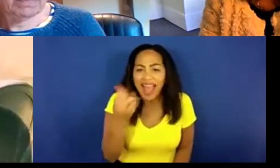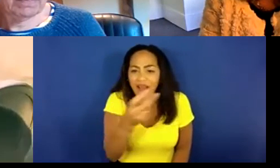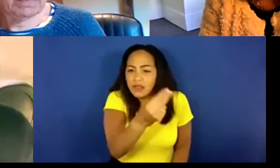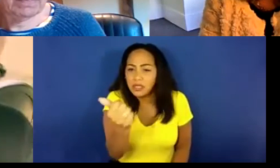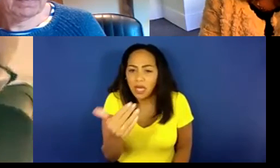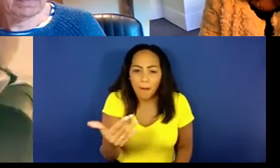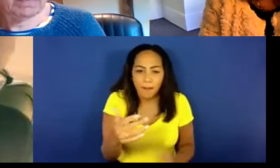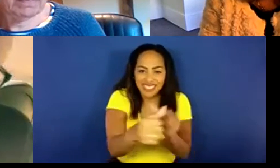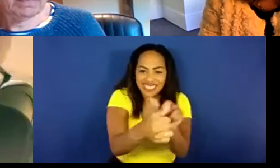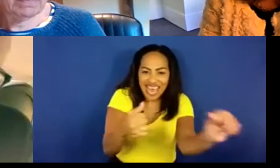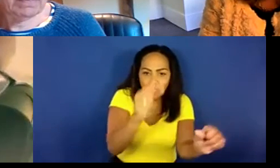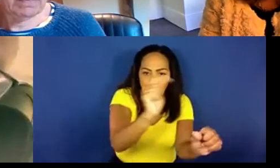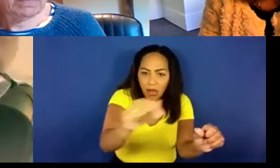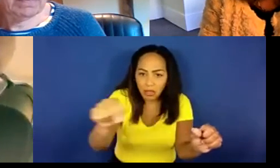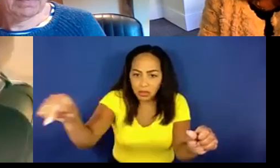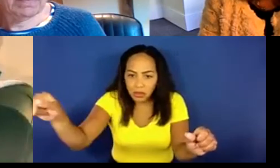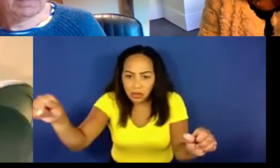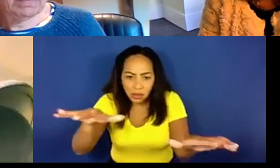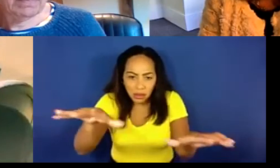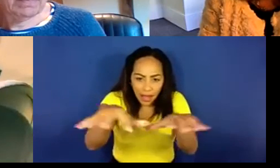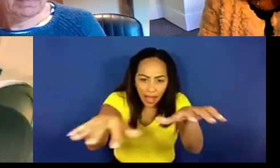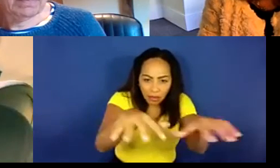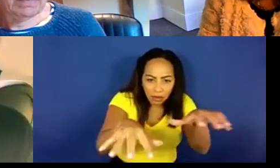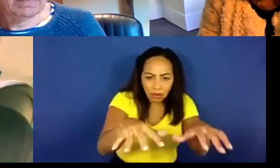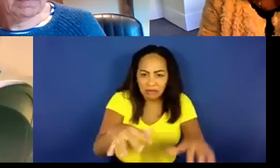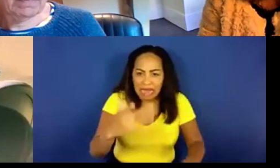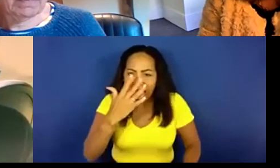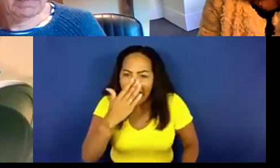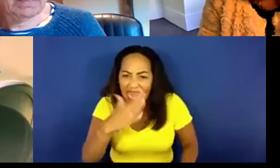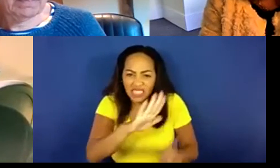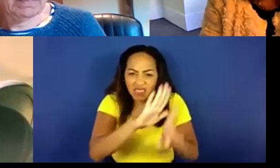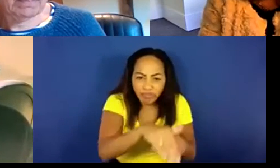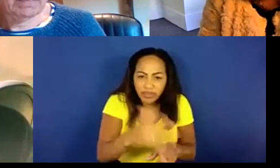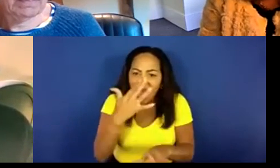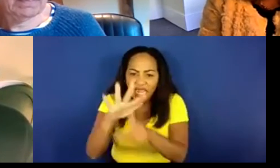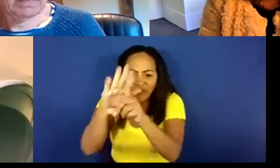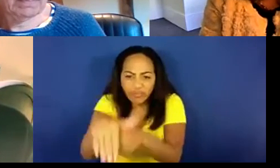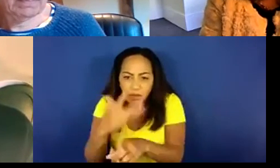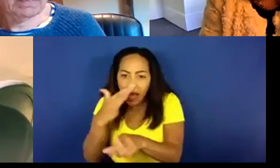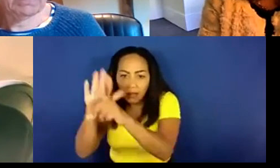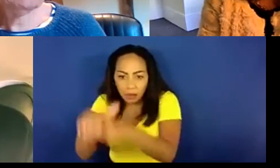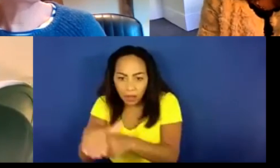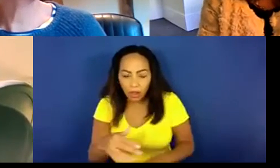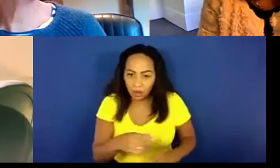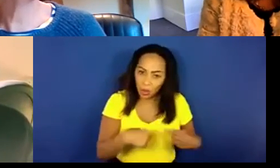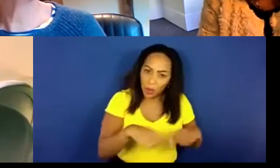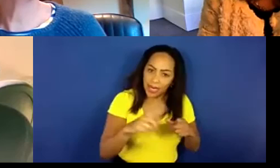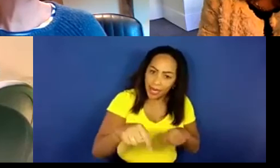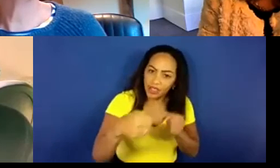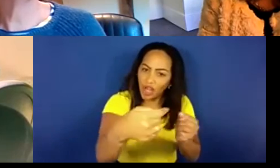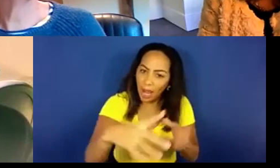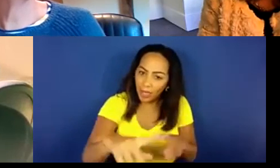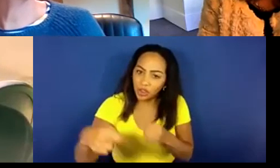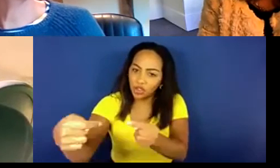and from without the sector, some of the ageism that takes place. And I think in that way, it's been a really